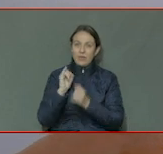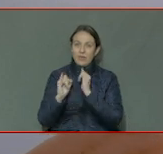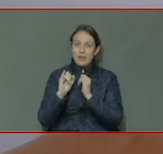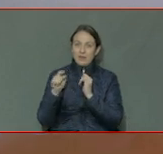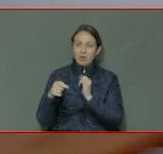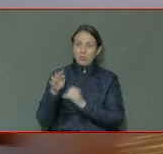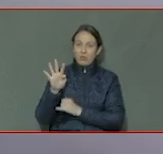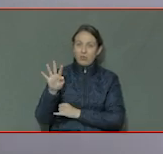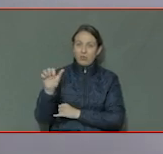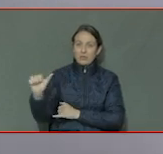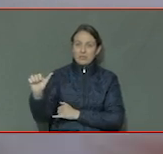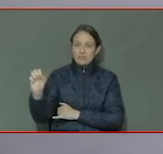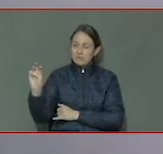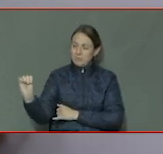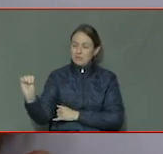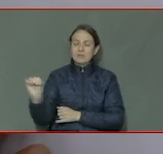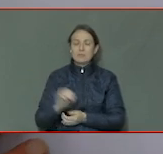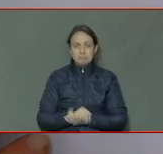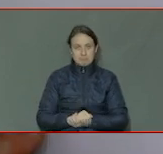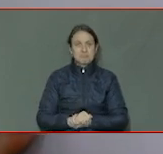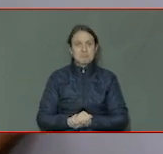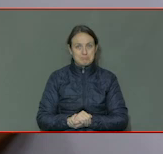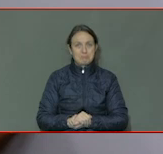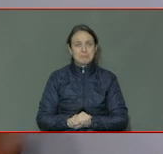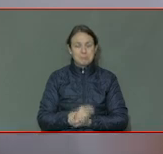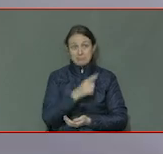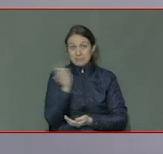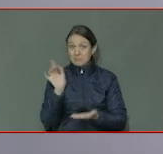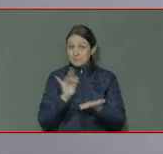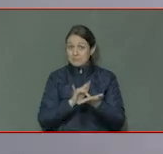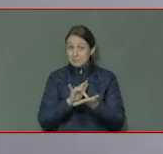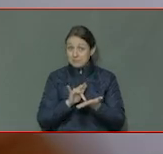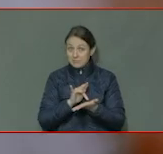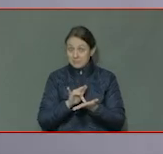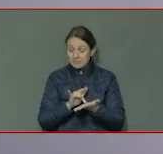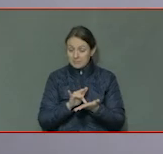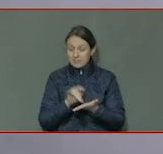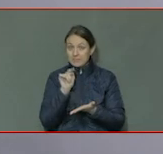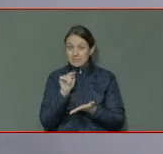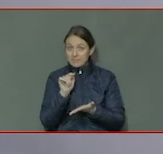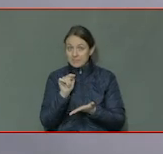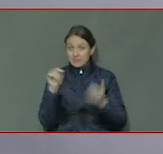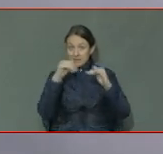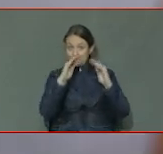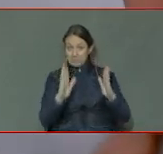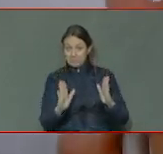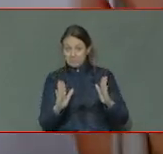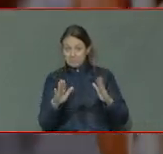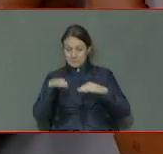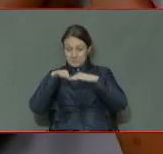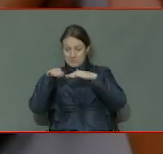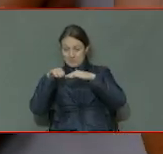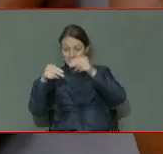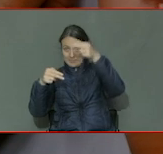11,46 meters. Okay, so you calculated now the part above the building. So